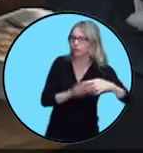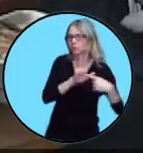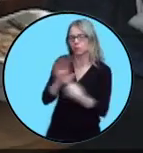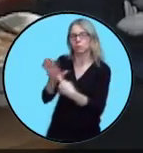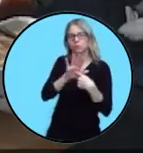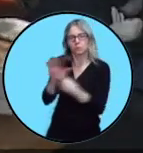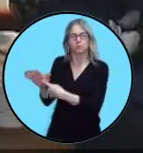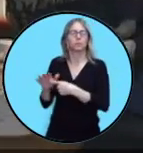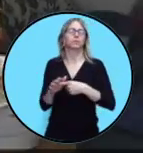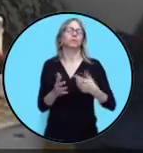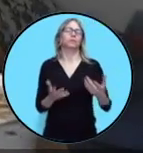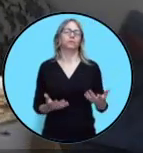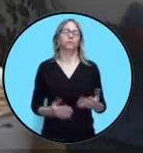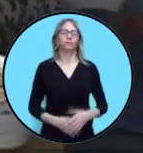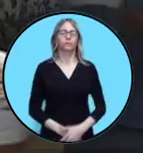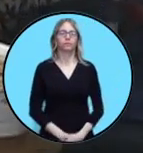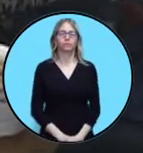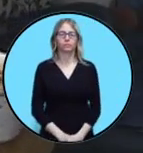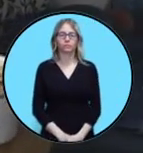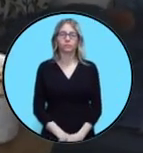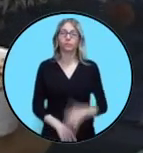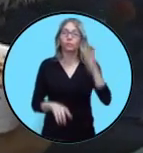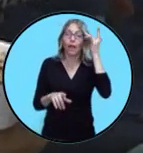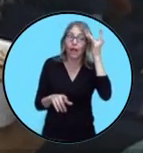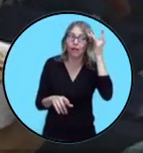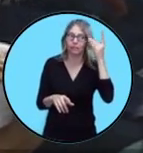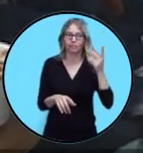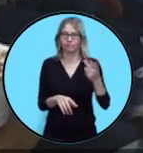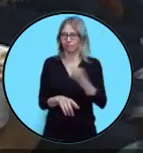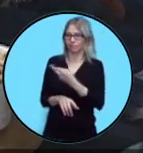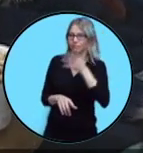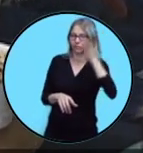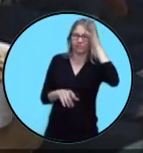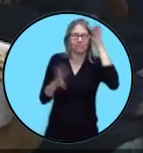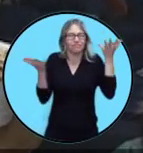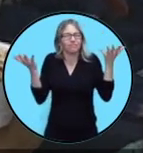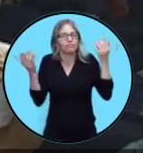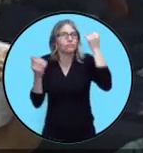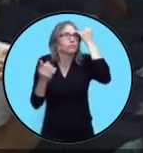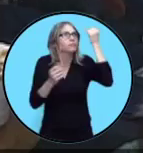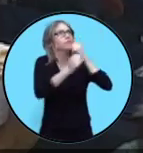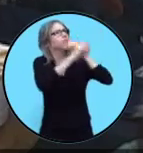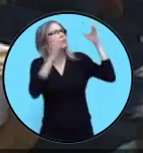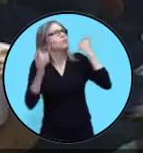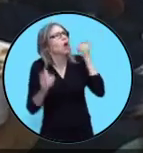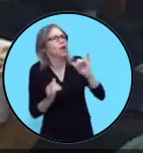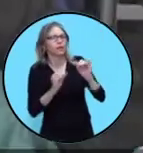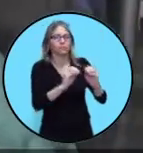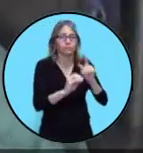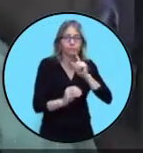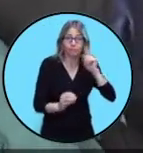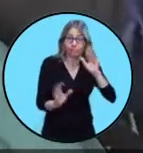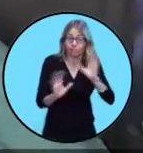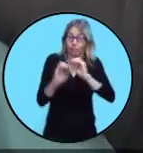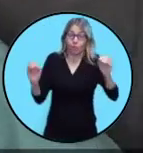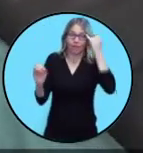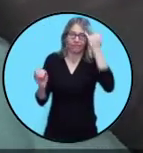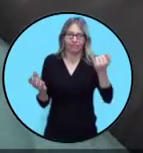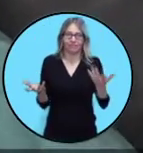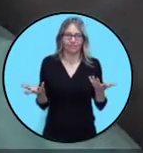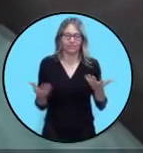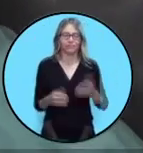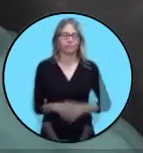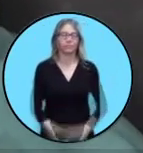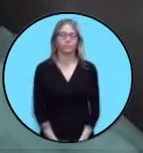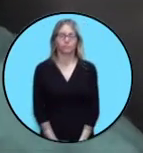how they should be dealing with deaf people, okay, because they didn't have any idea how to deal with a little girl